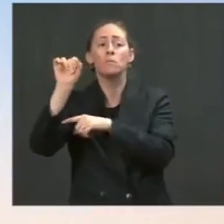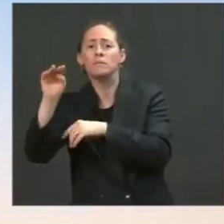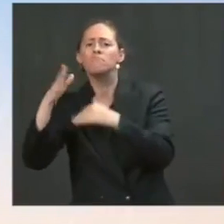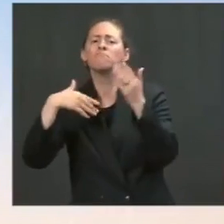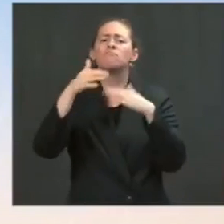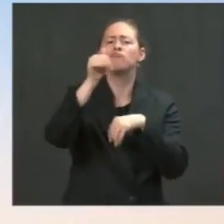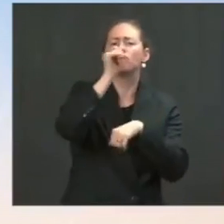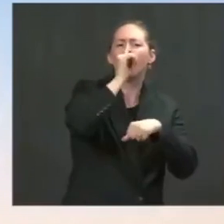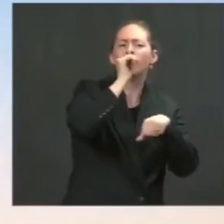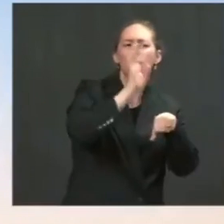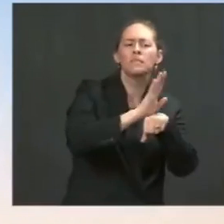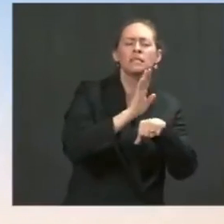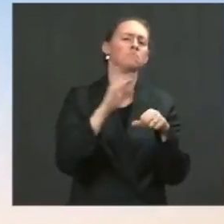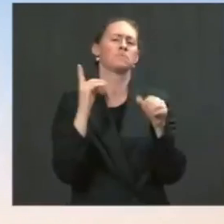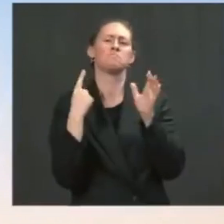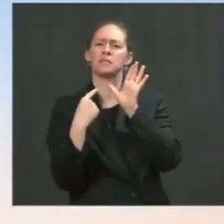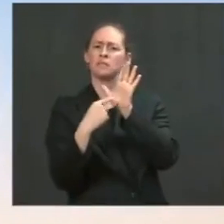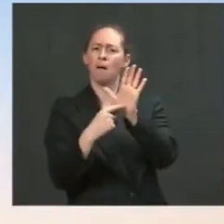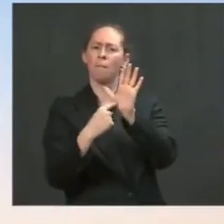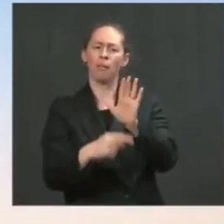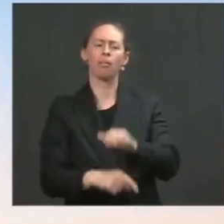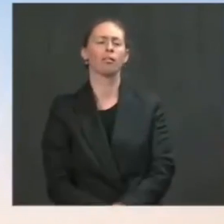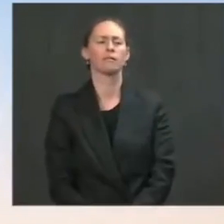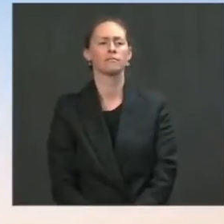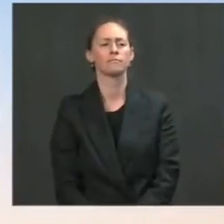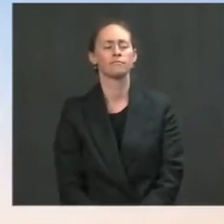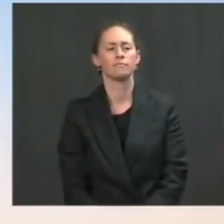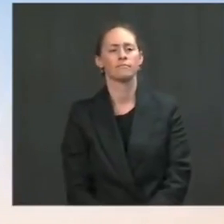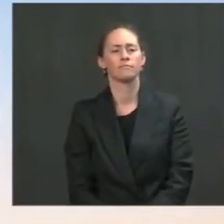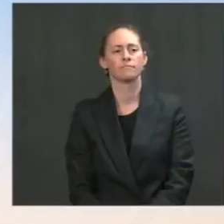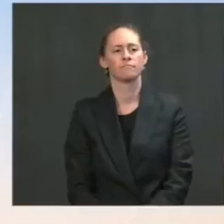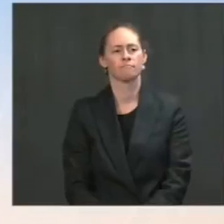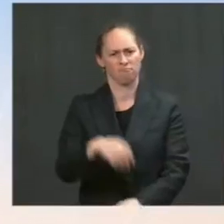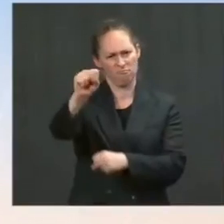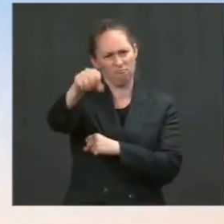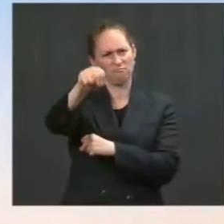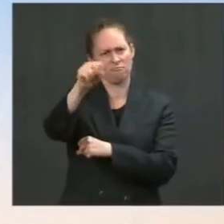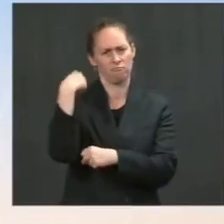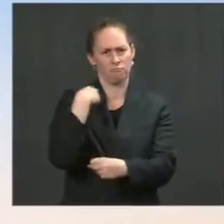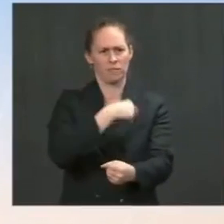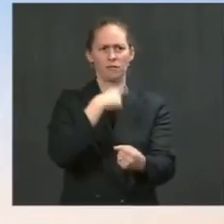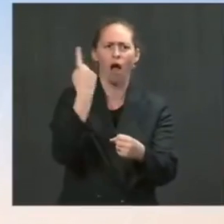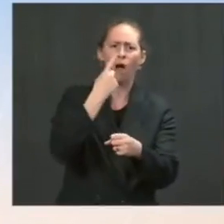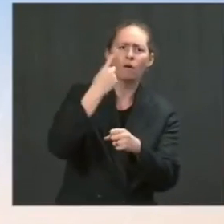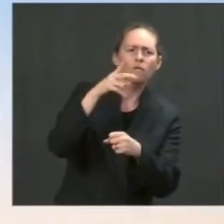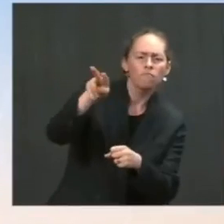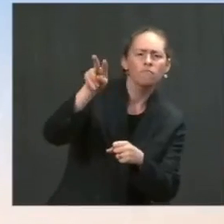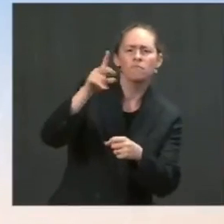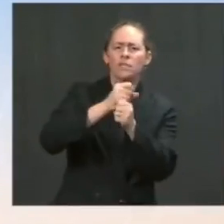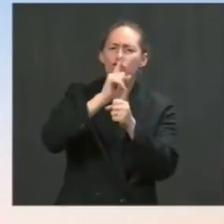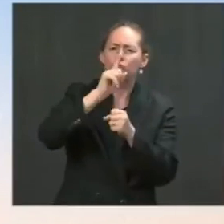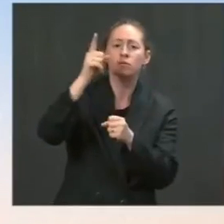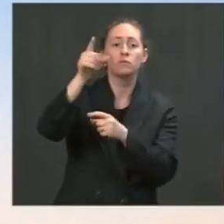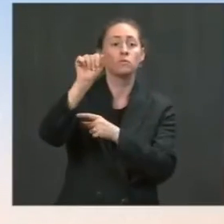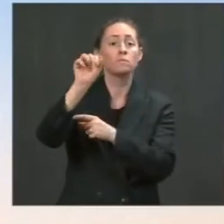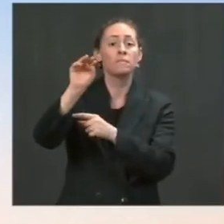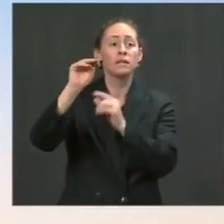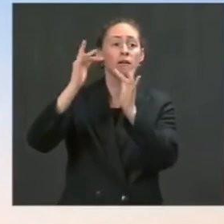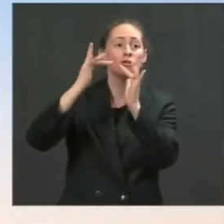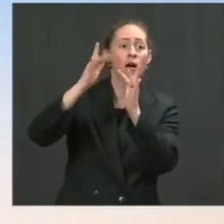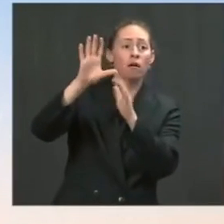but just as an example. So we are regularly making sure social media platforms are aware of the latest narratives dangerous to